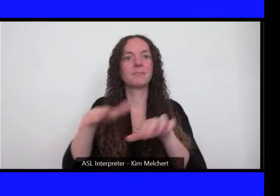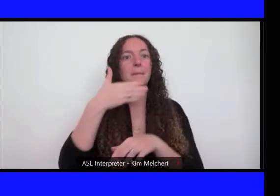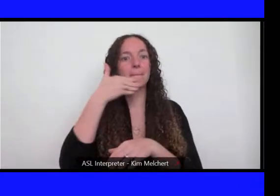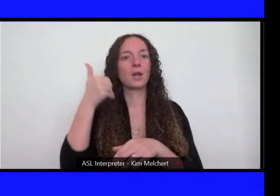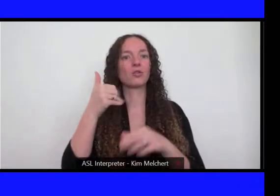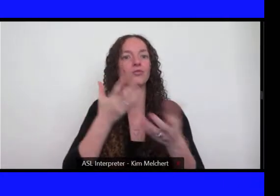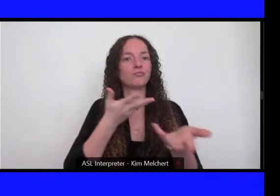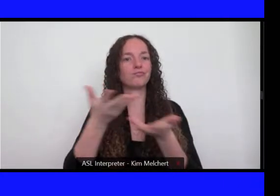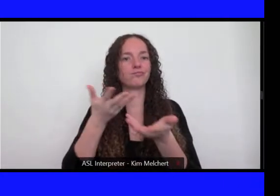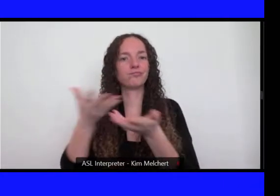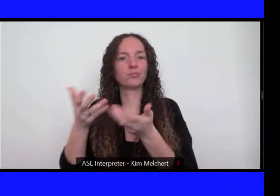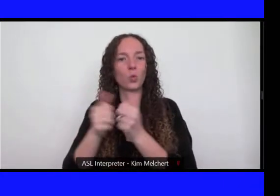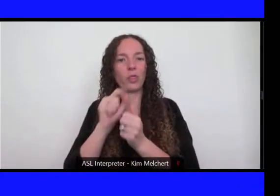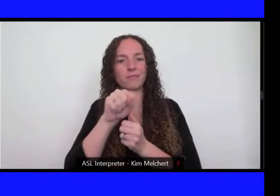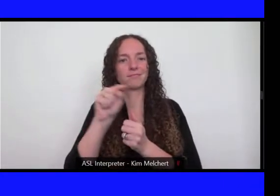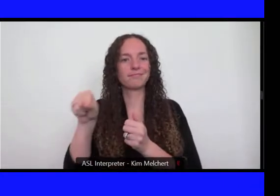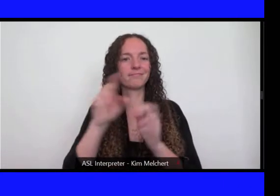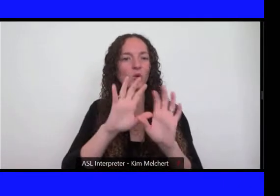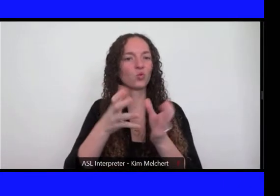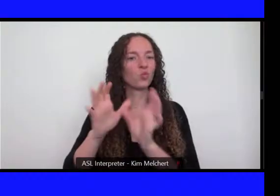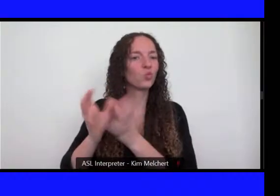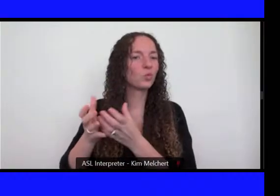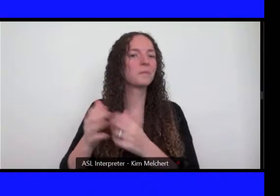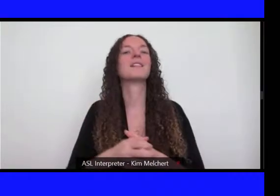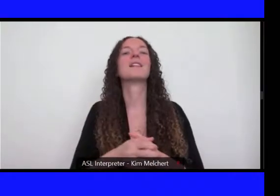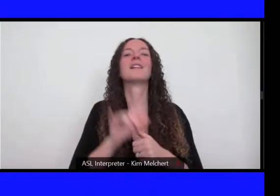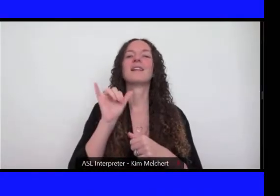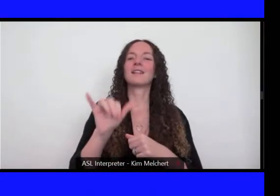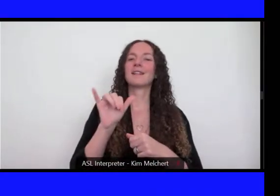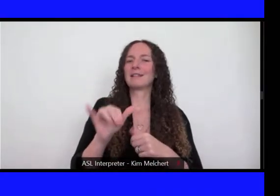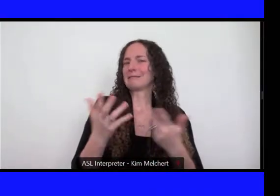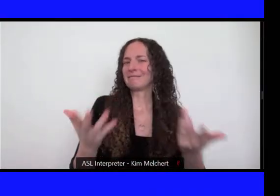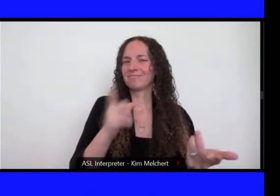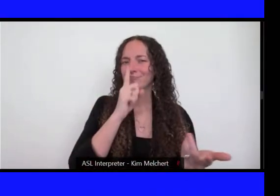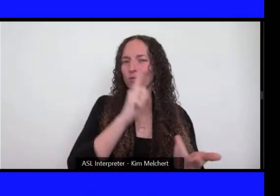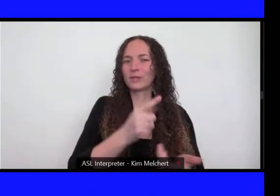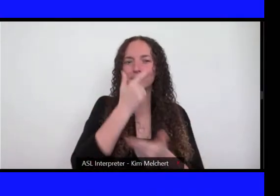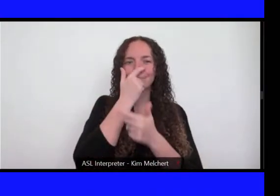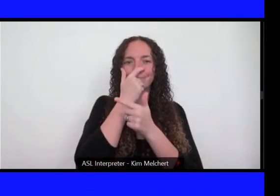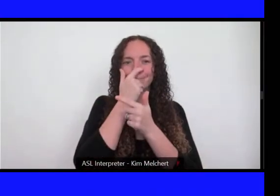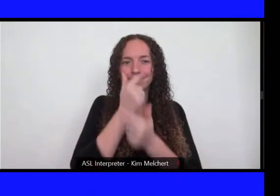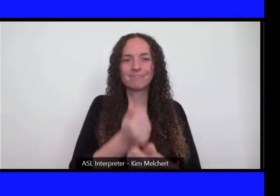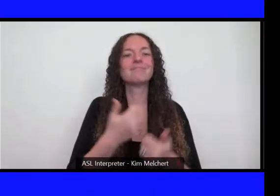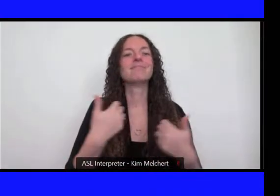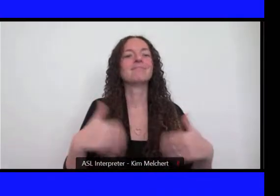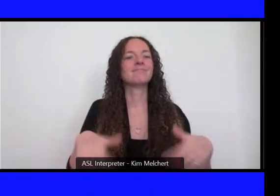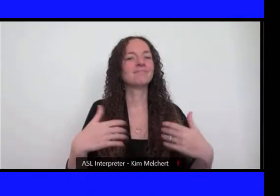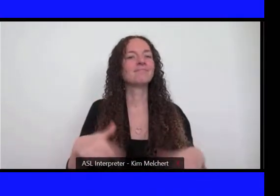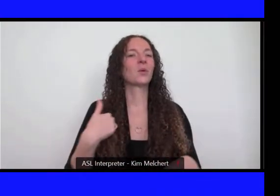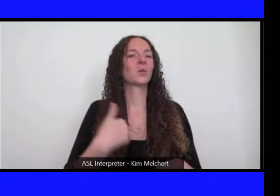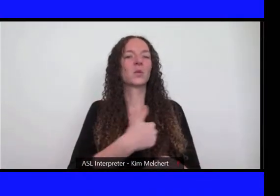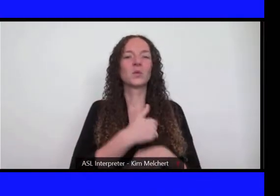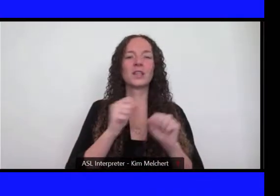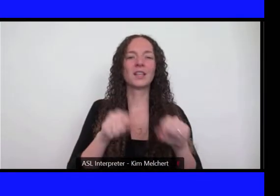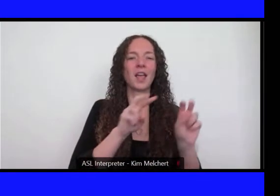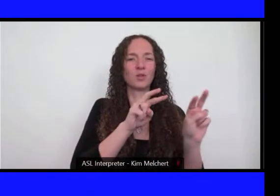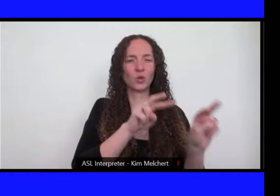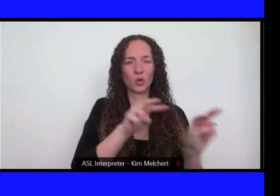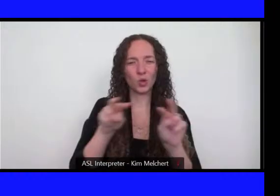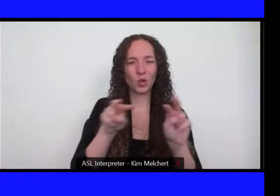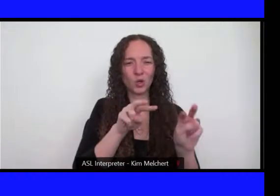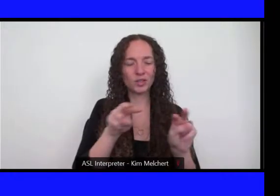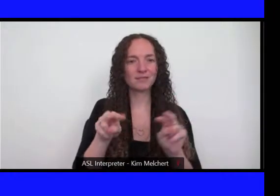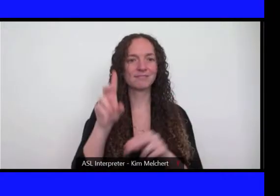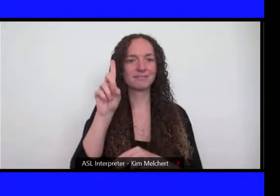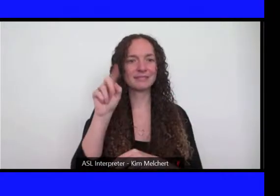Great, thank Um, you. is there any other comments or any other questions? Fenny, I'd like to go back to Yes. sickle